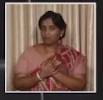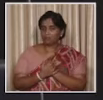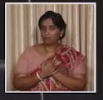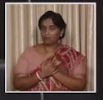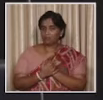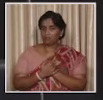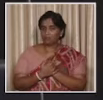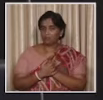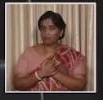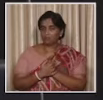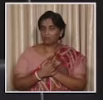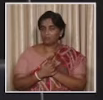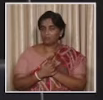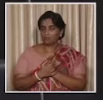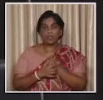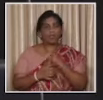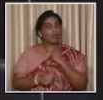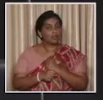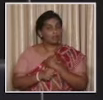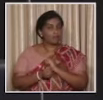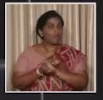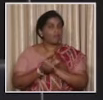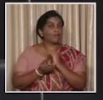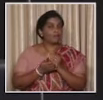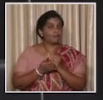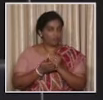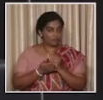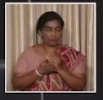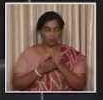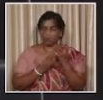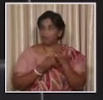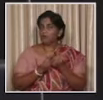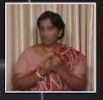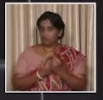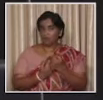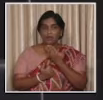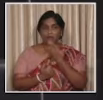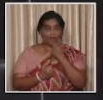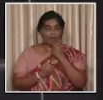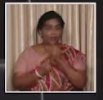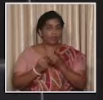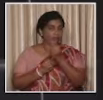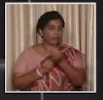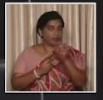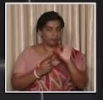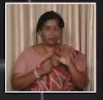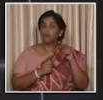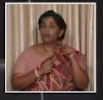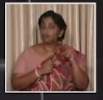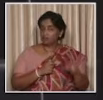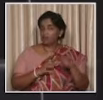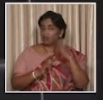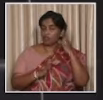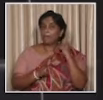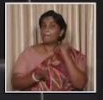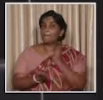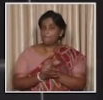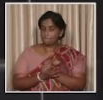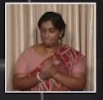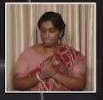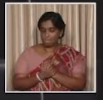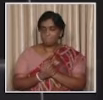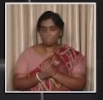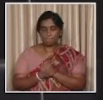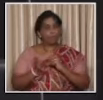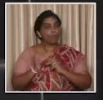state funding to give water supply, but the World Bank WASIP project is a very good